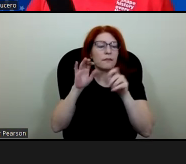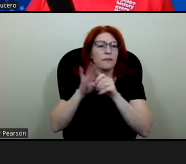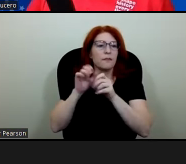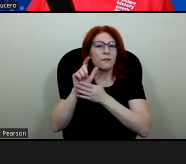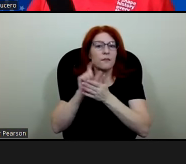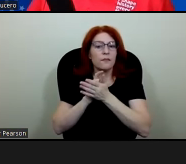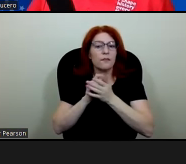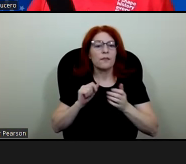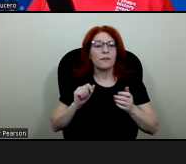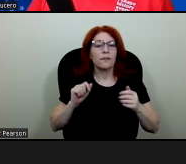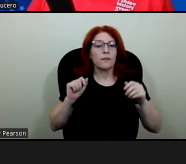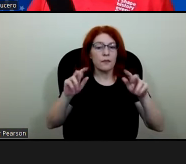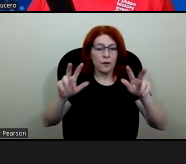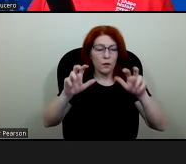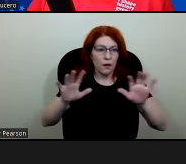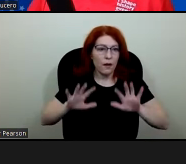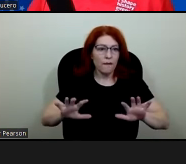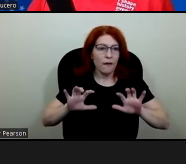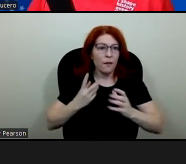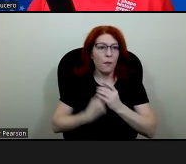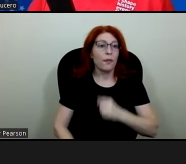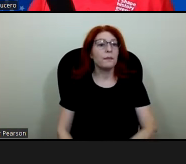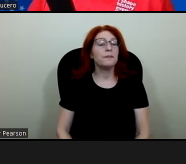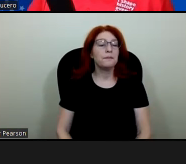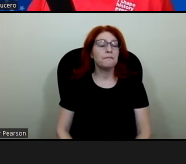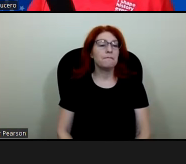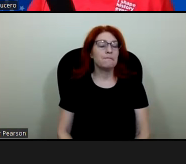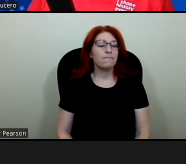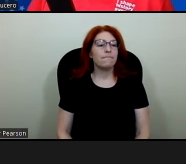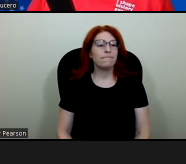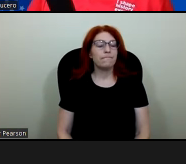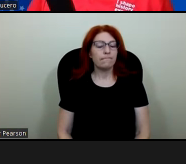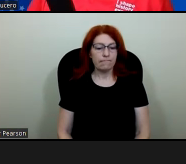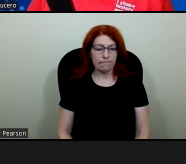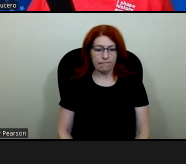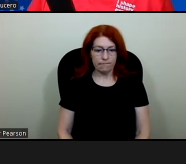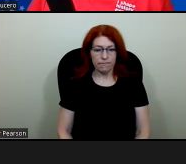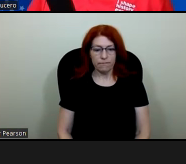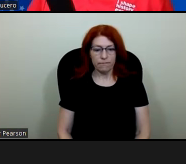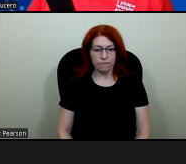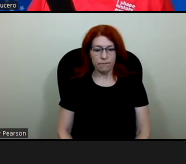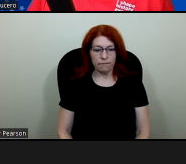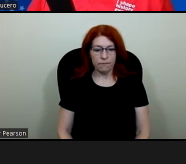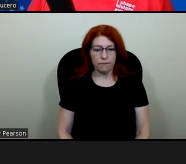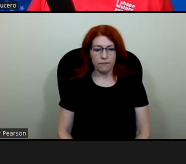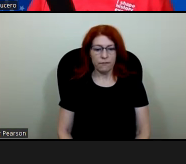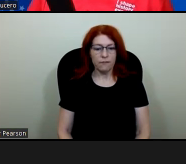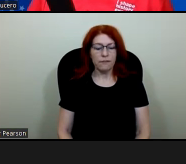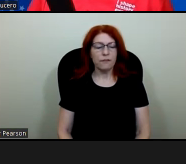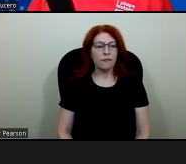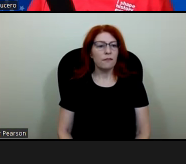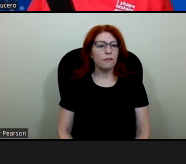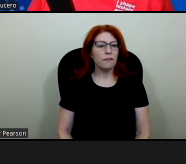laws. We both have 300 and 500 in each one of those categories. So, all So we have right, law.